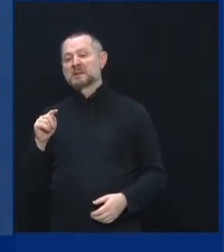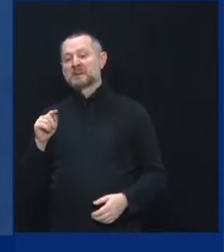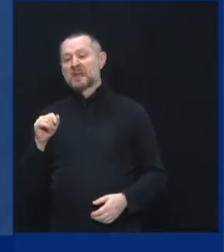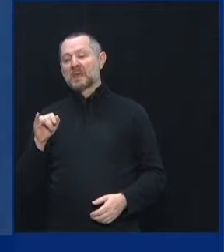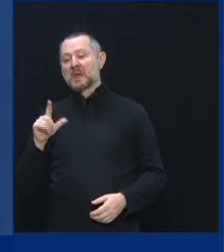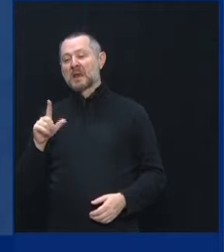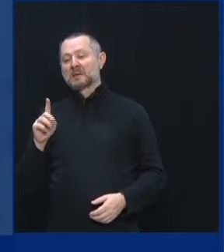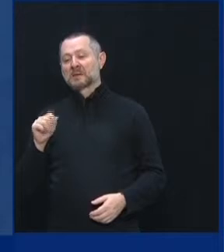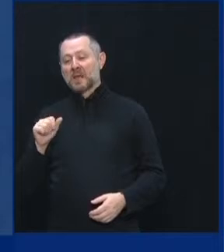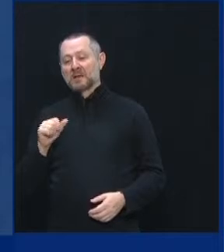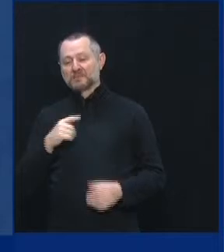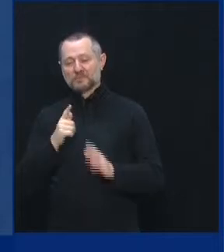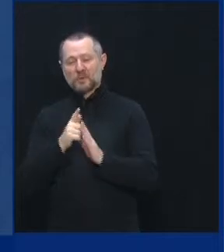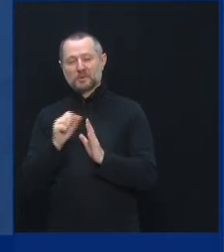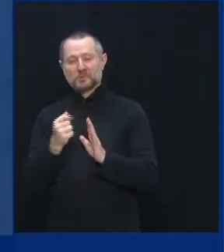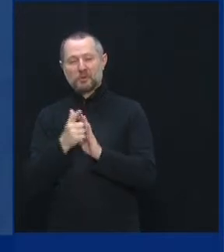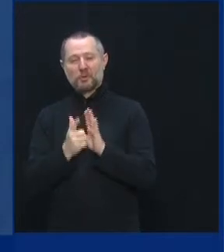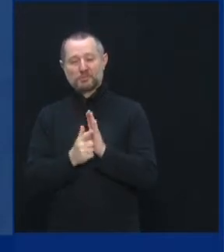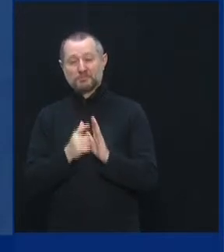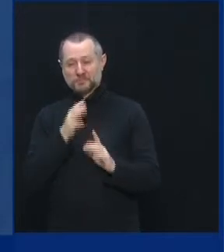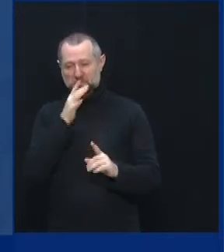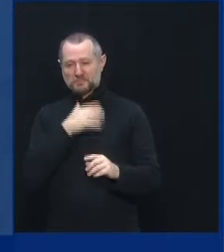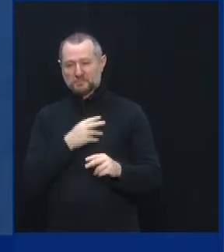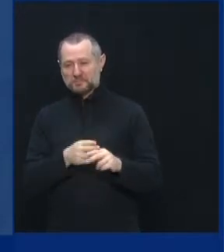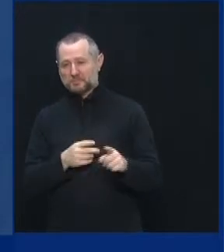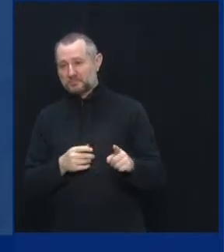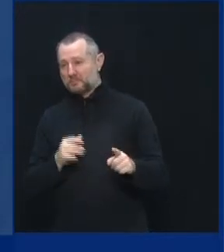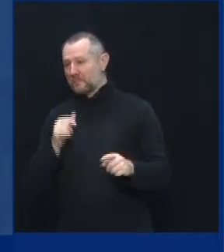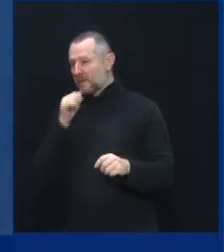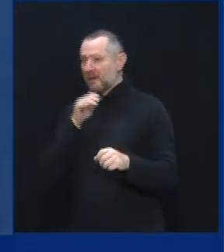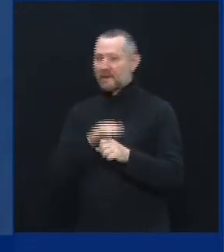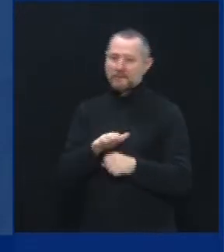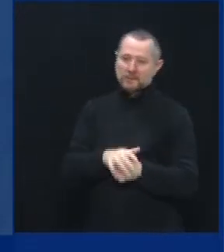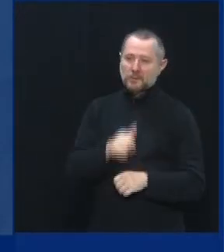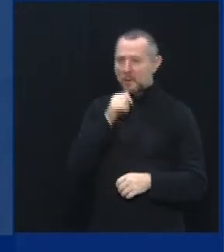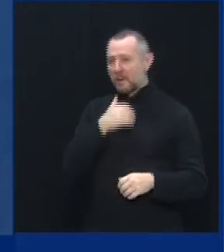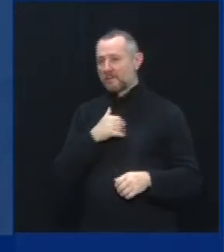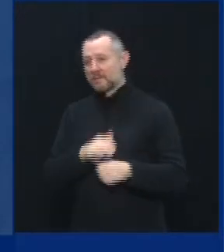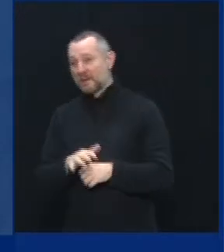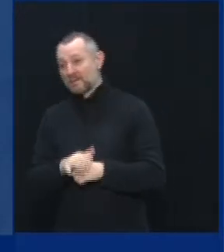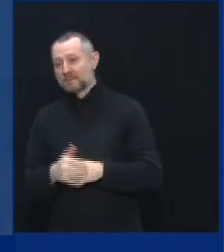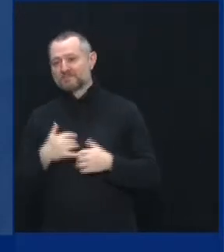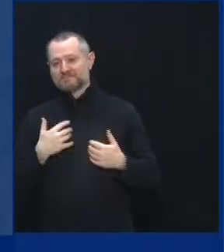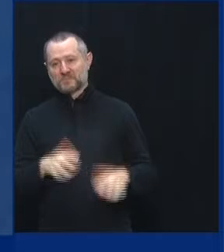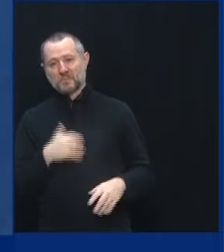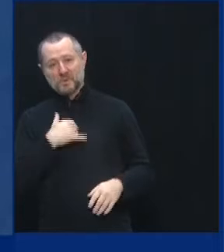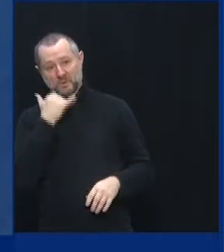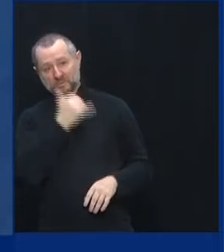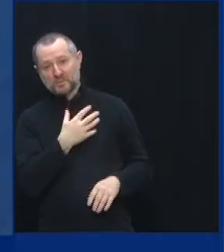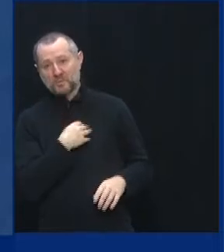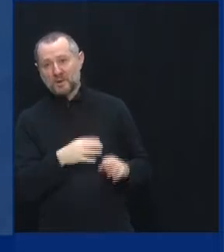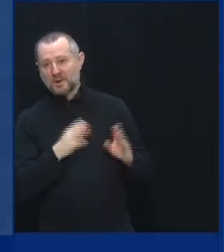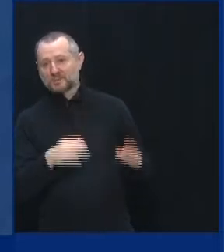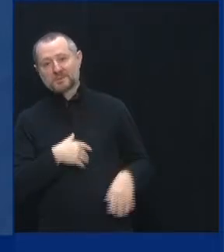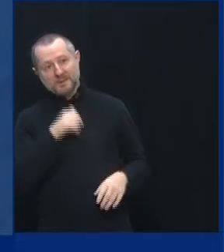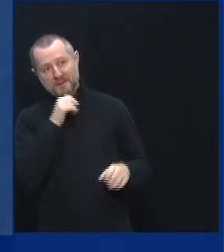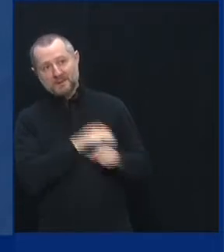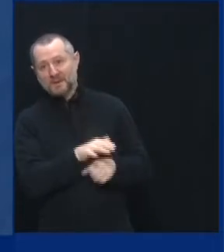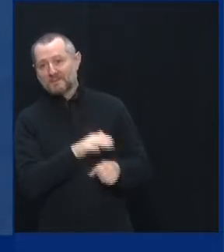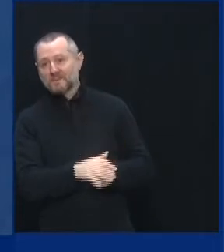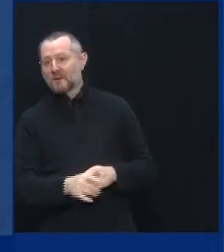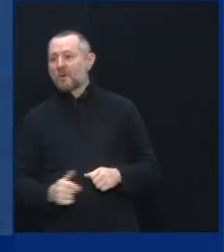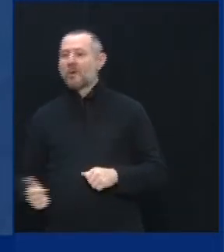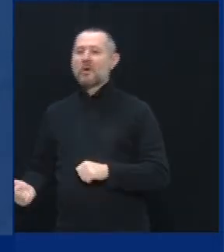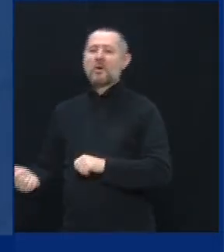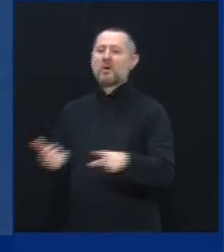have enough. You know what I just said on the White House call? I don't have enough. You know what every county executive says to me? I don't